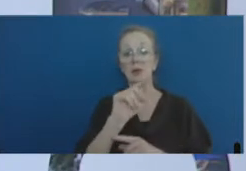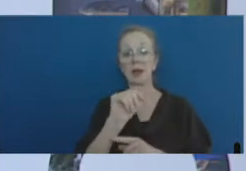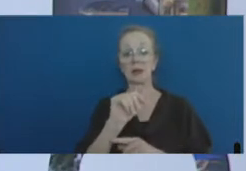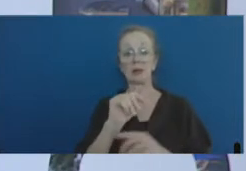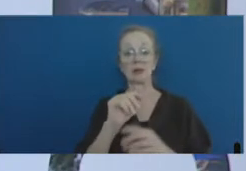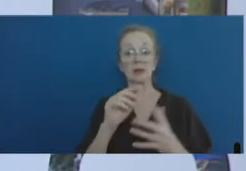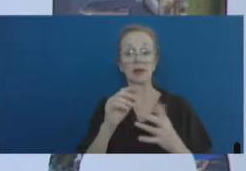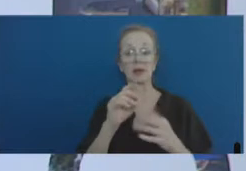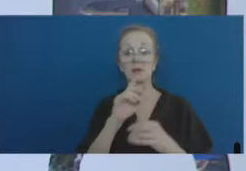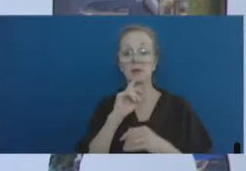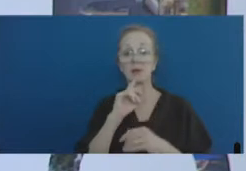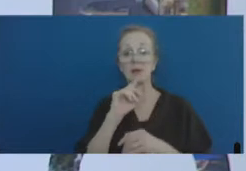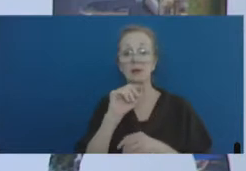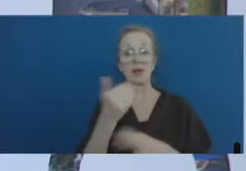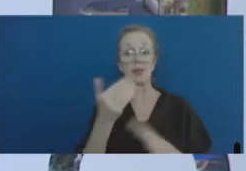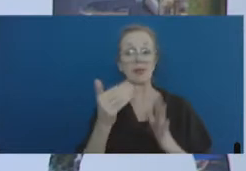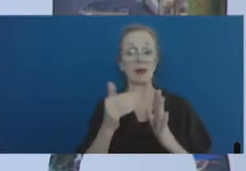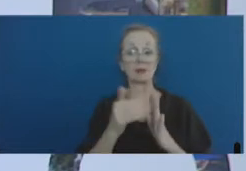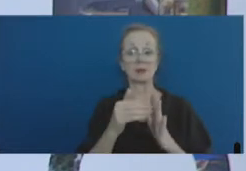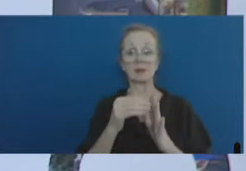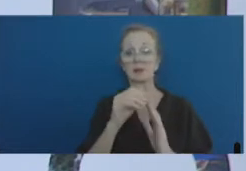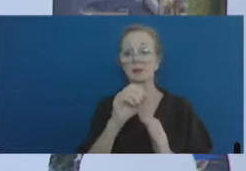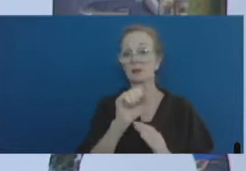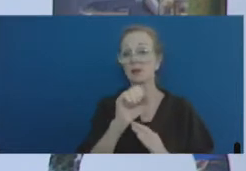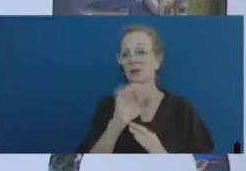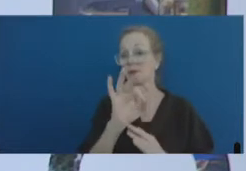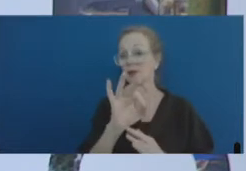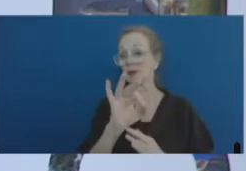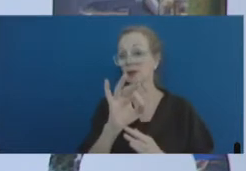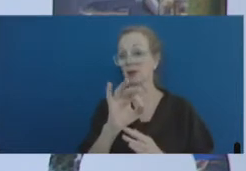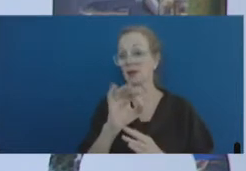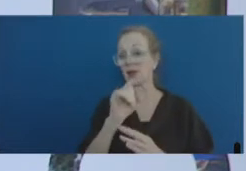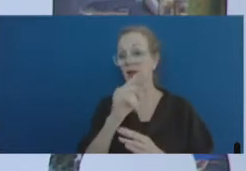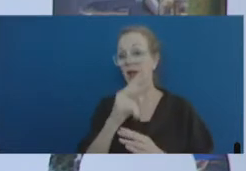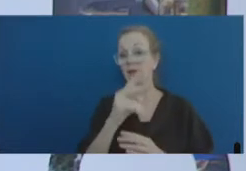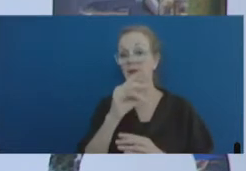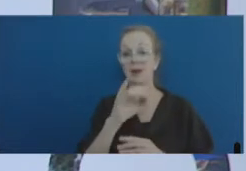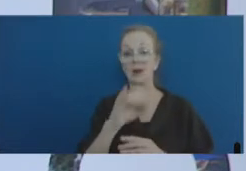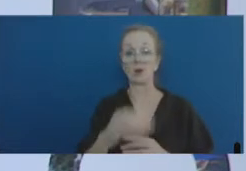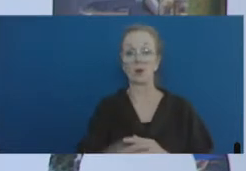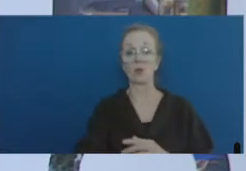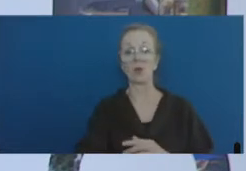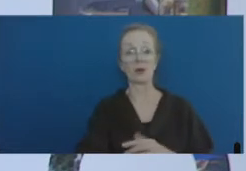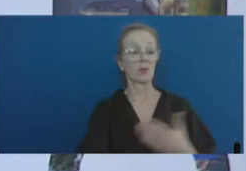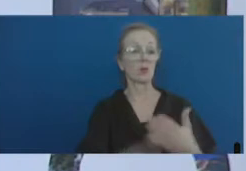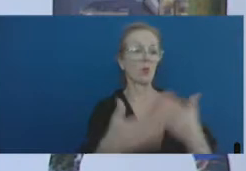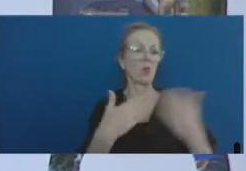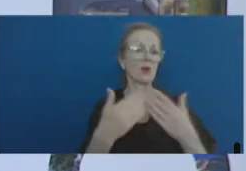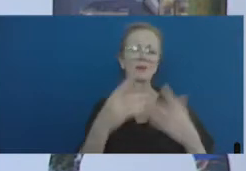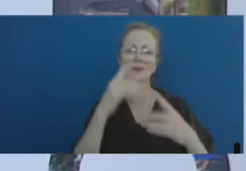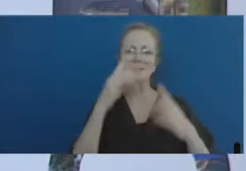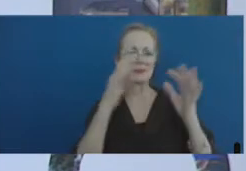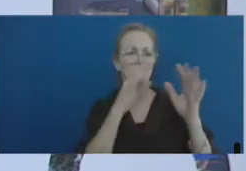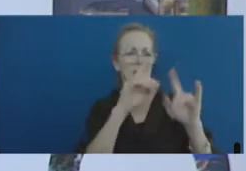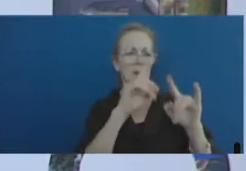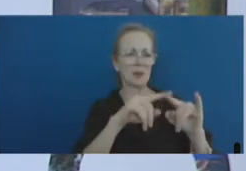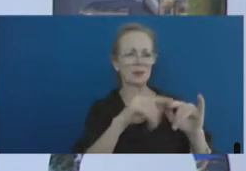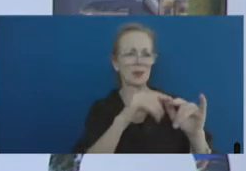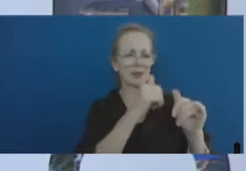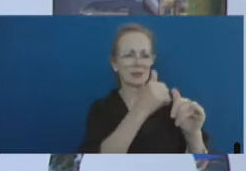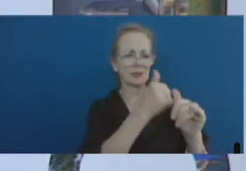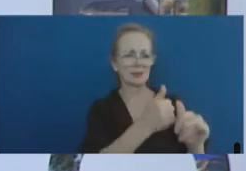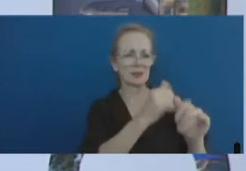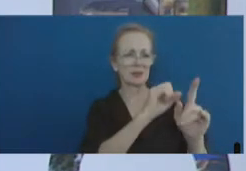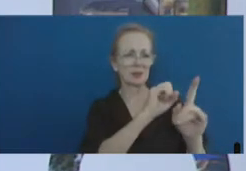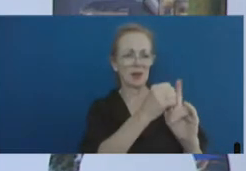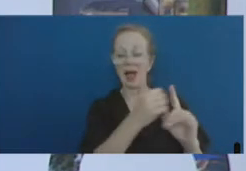be 10,000 square feet, half an acre. It just depends on what the lotting pattern in that particular district is. That's what I okay, don't